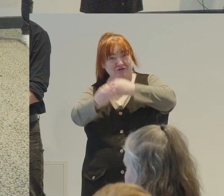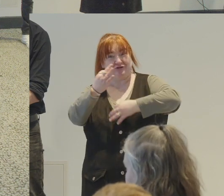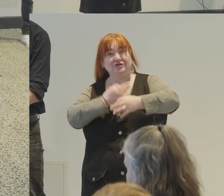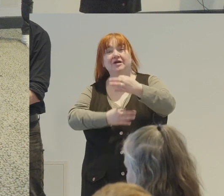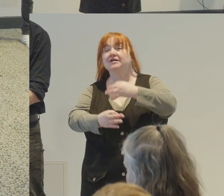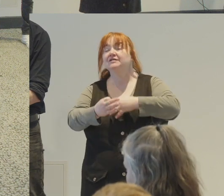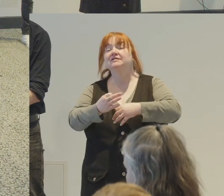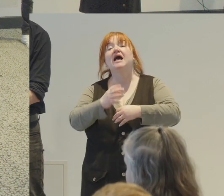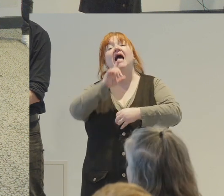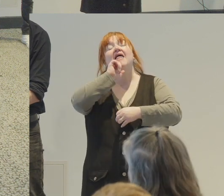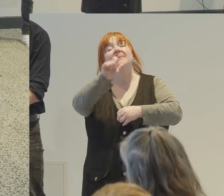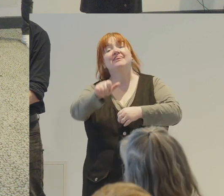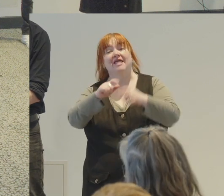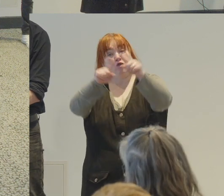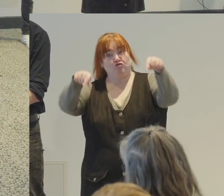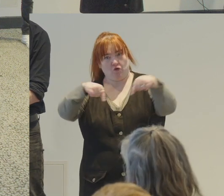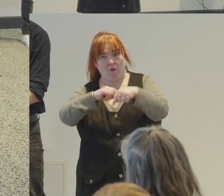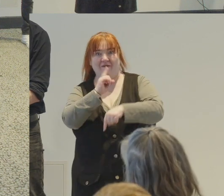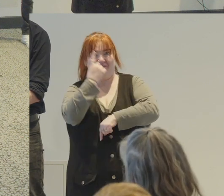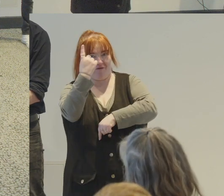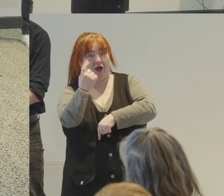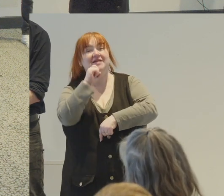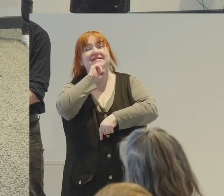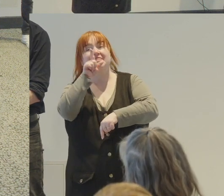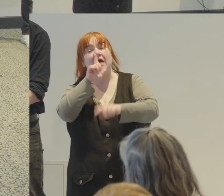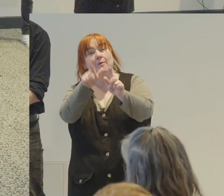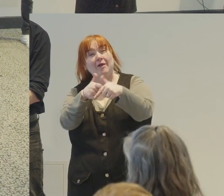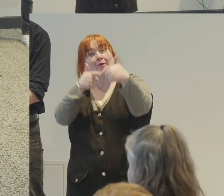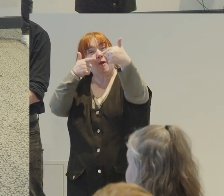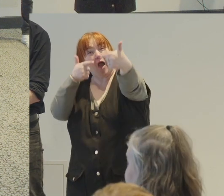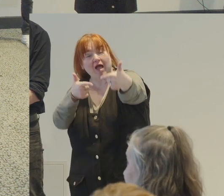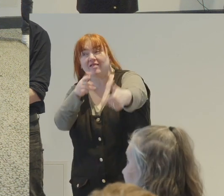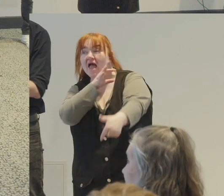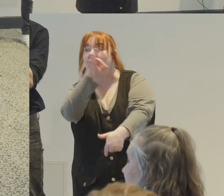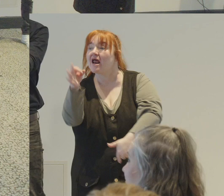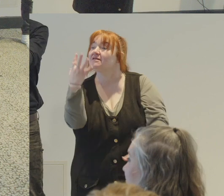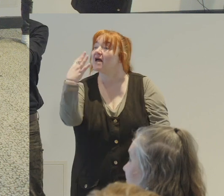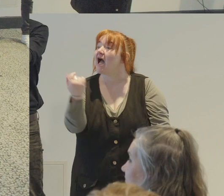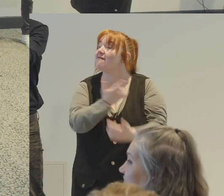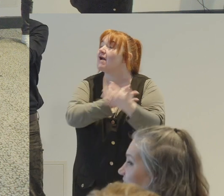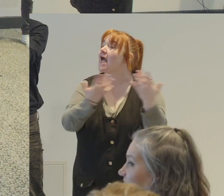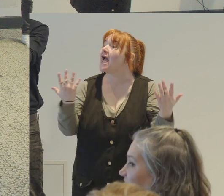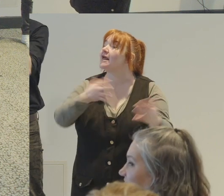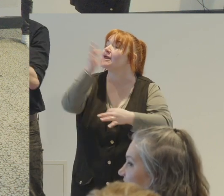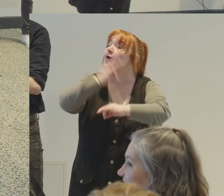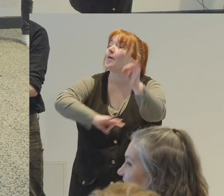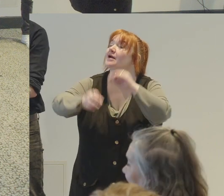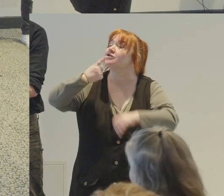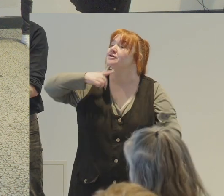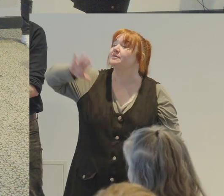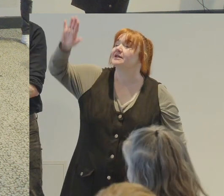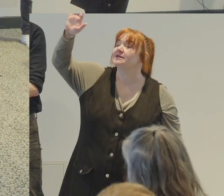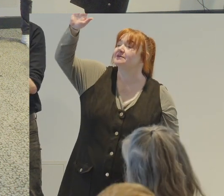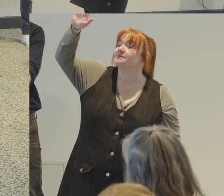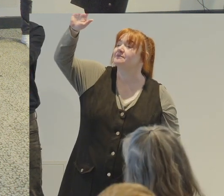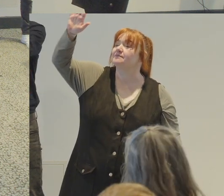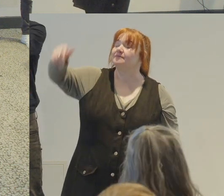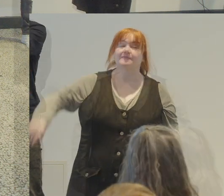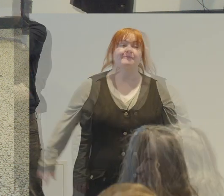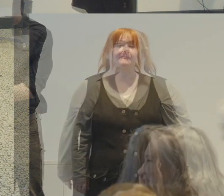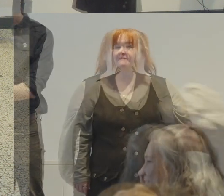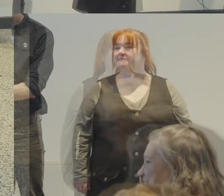over to the online for 2 questions. So has anyone got a question, to put your hand up? We got a rolling